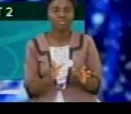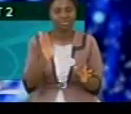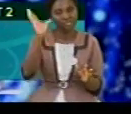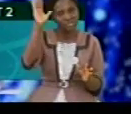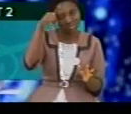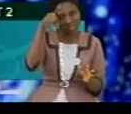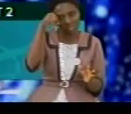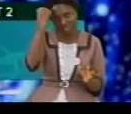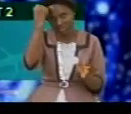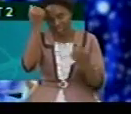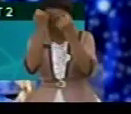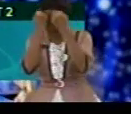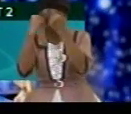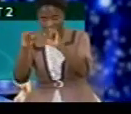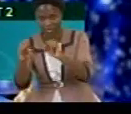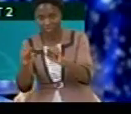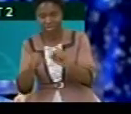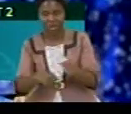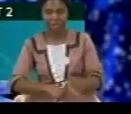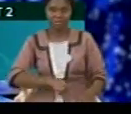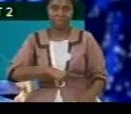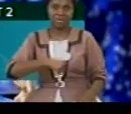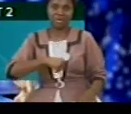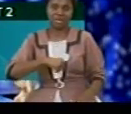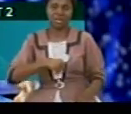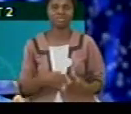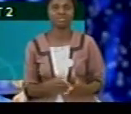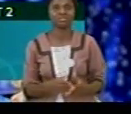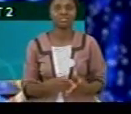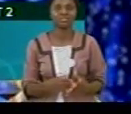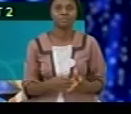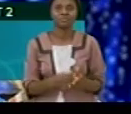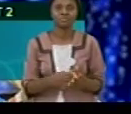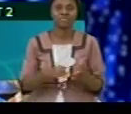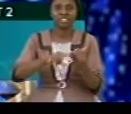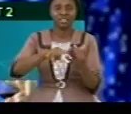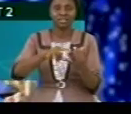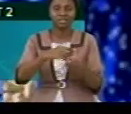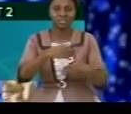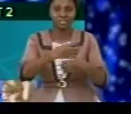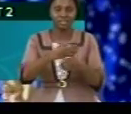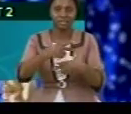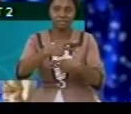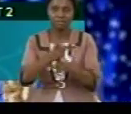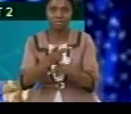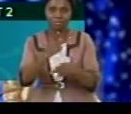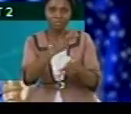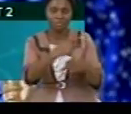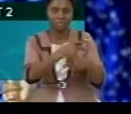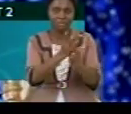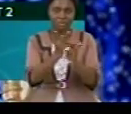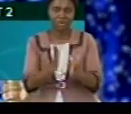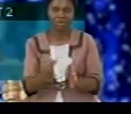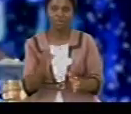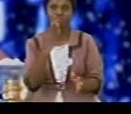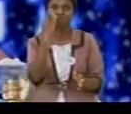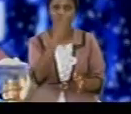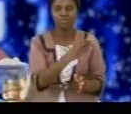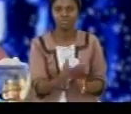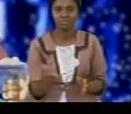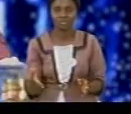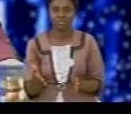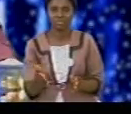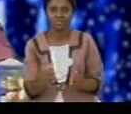proud, boasters, inventors of evil things, disobedient to parents, without understanding, covenant